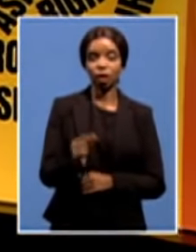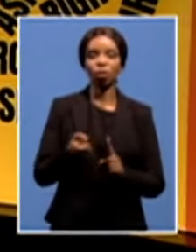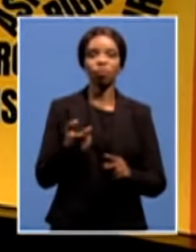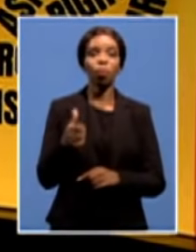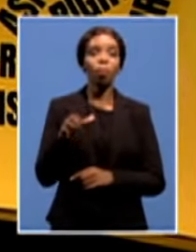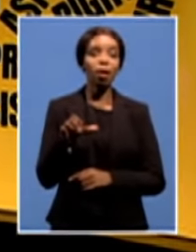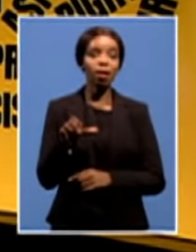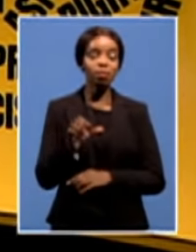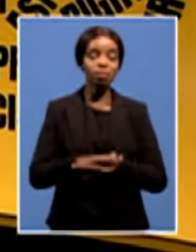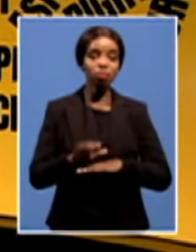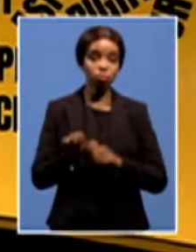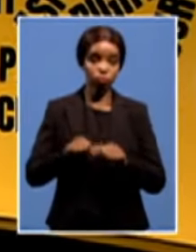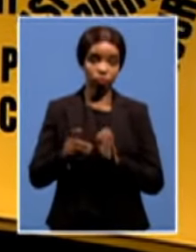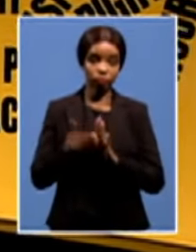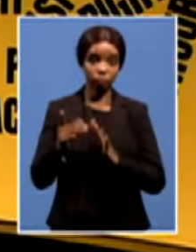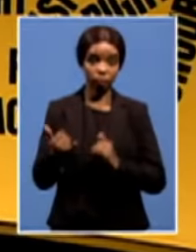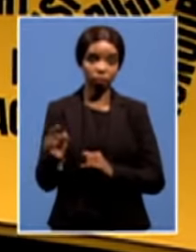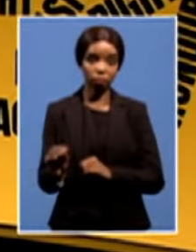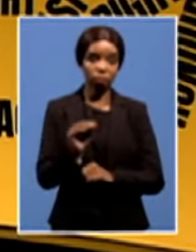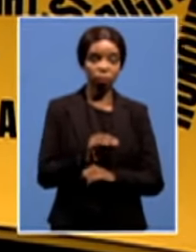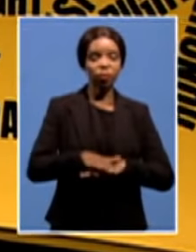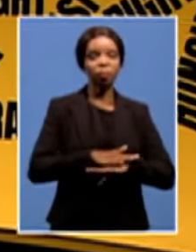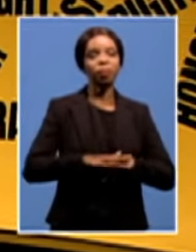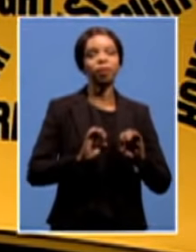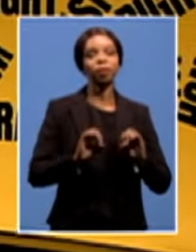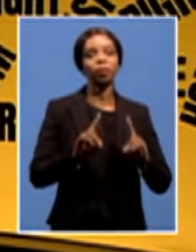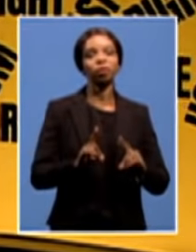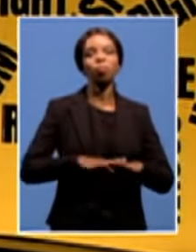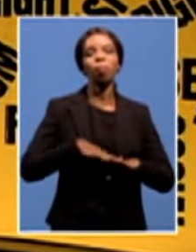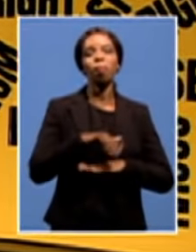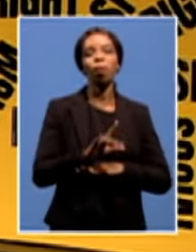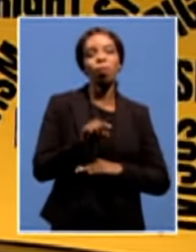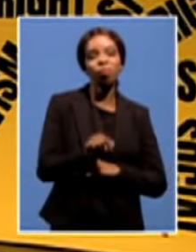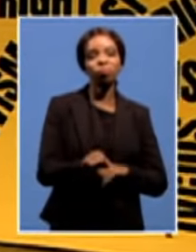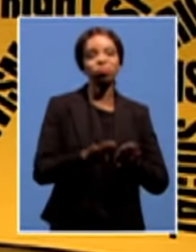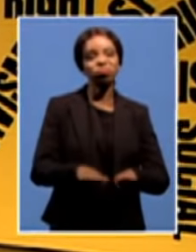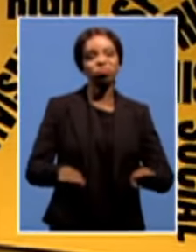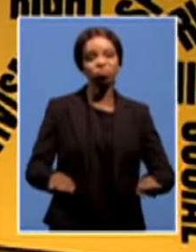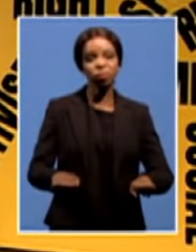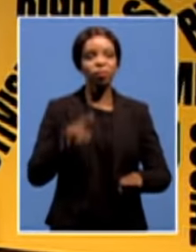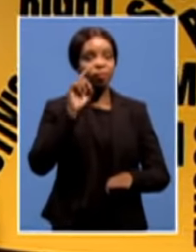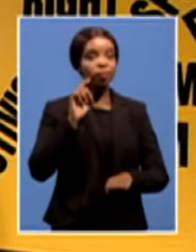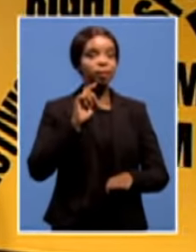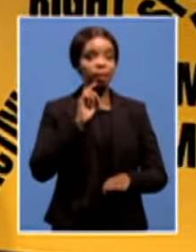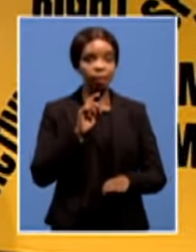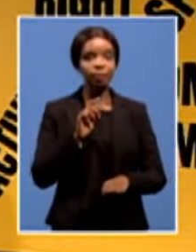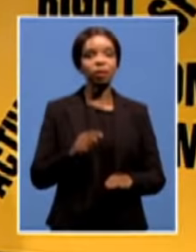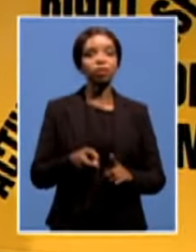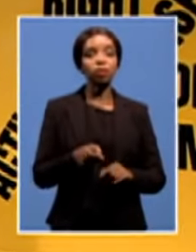of Basic Education, and further making ECD compulsory for all children for the ages